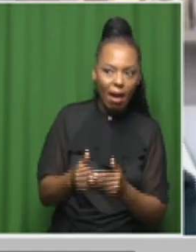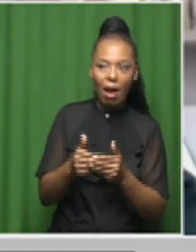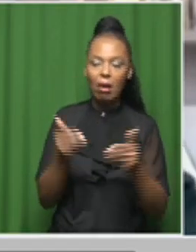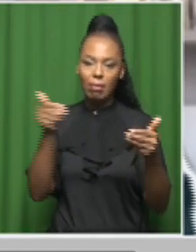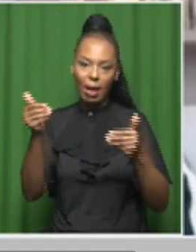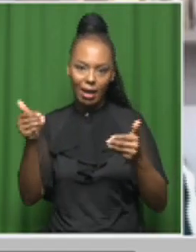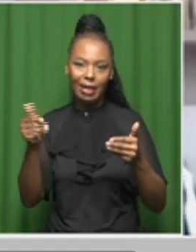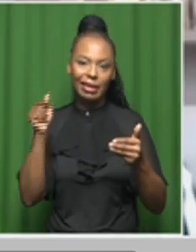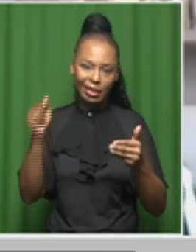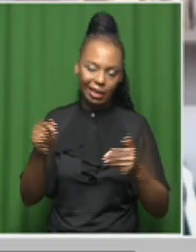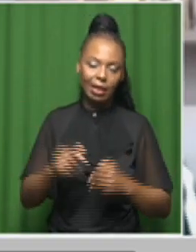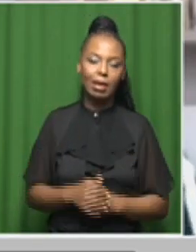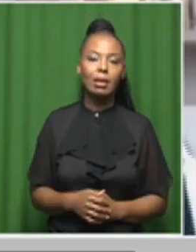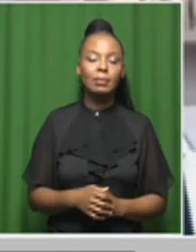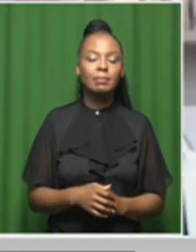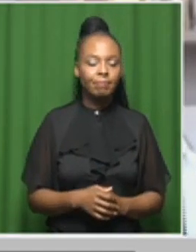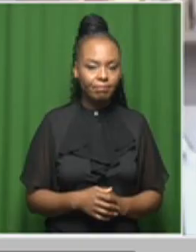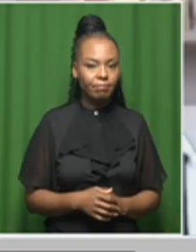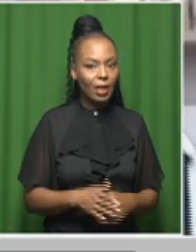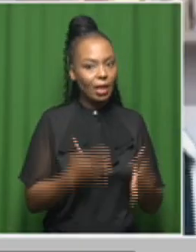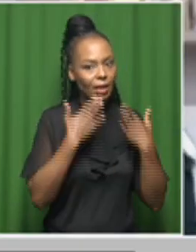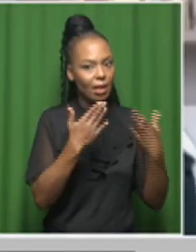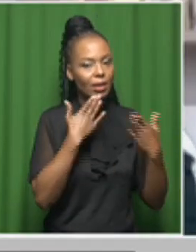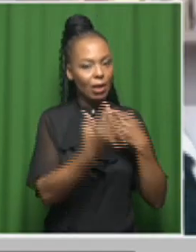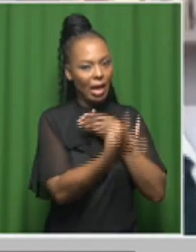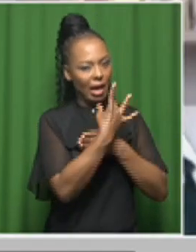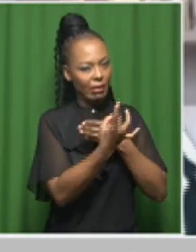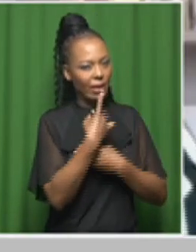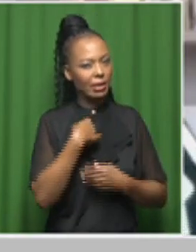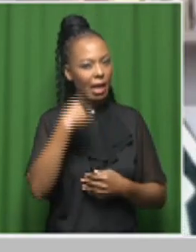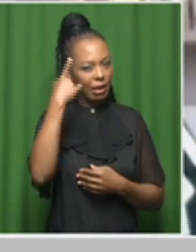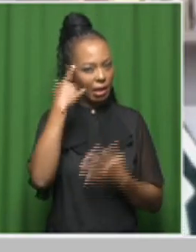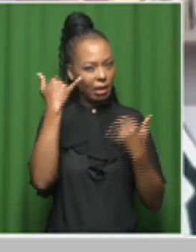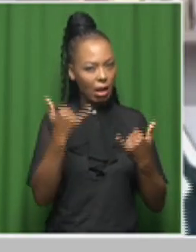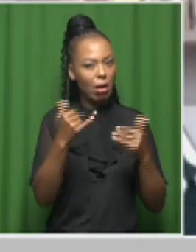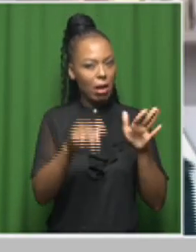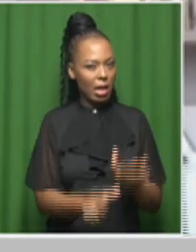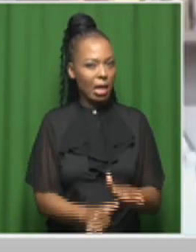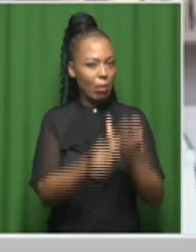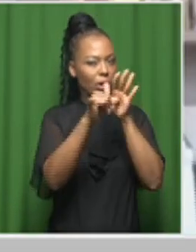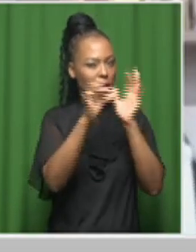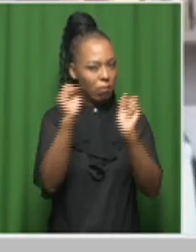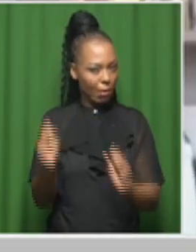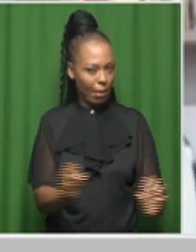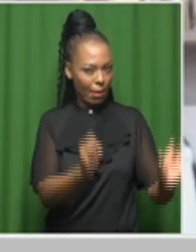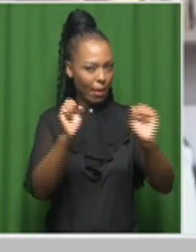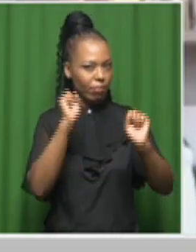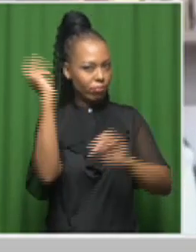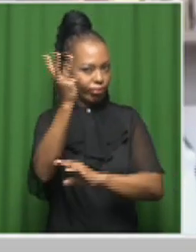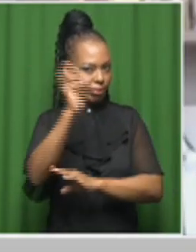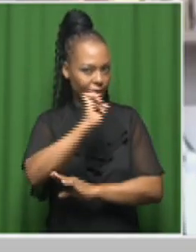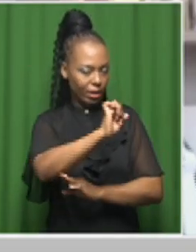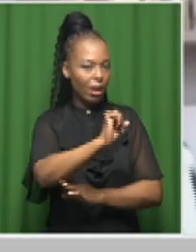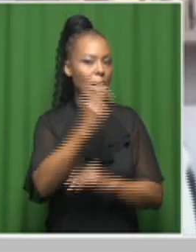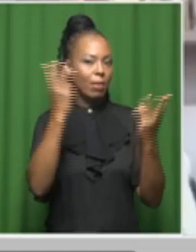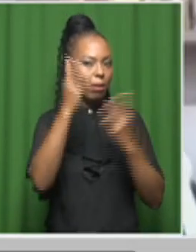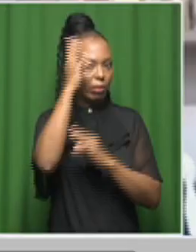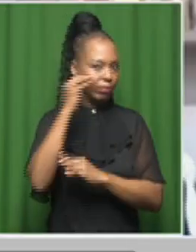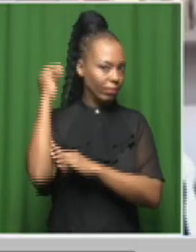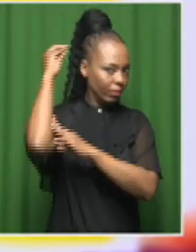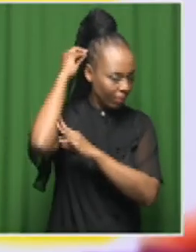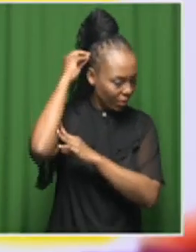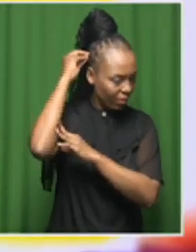to leave it there, but thank you for the advice that you've given, and I think that these are important facts that people need to know when it comes to your